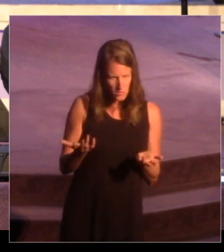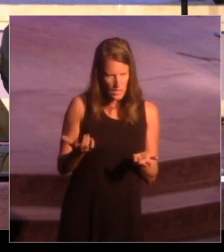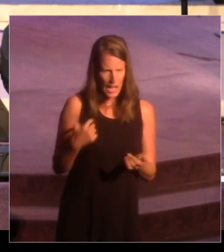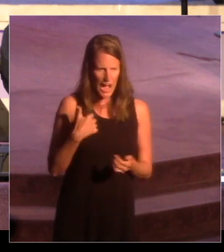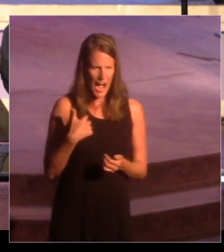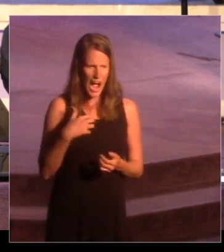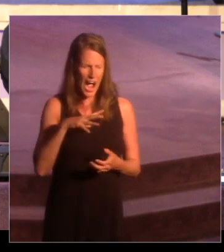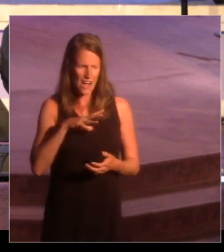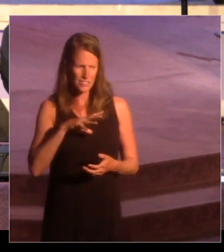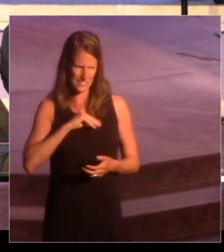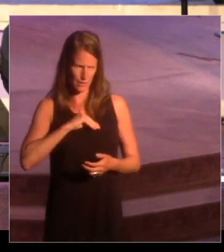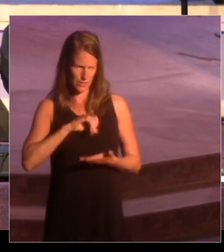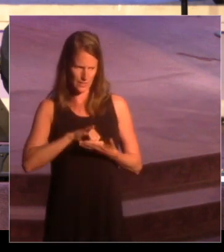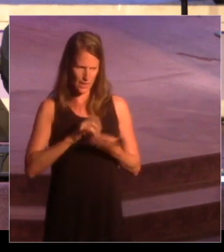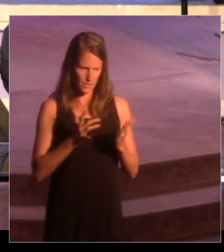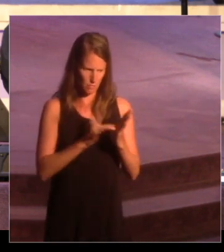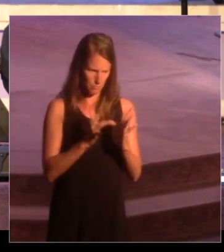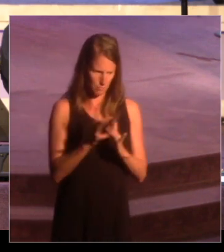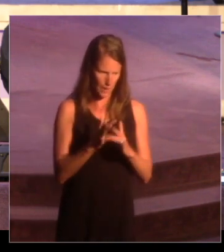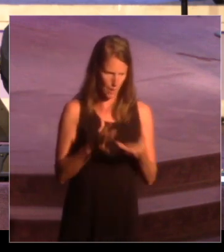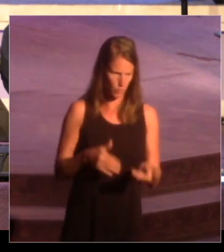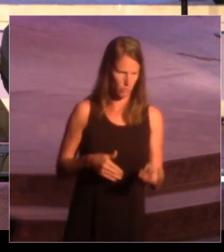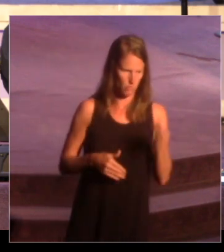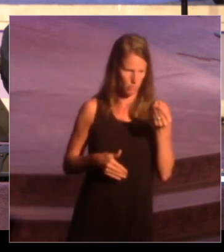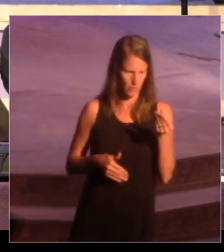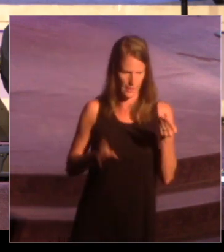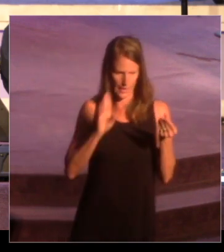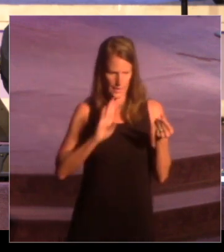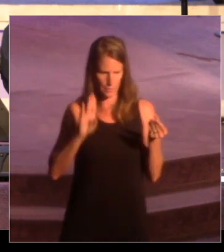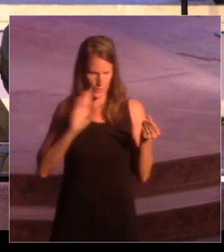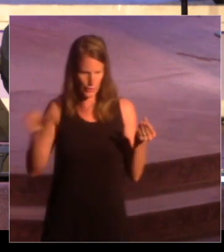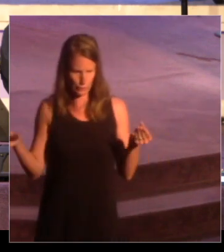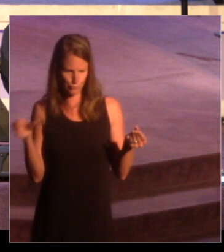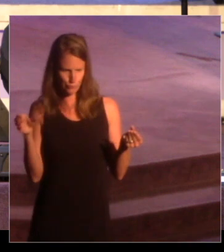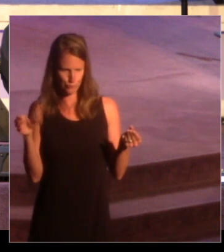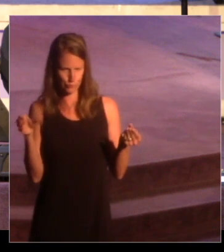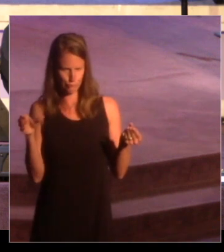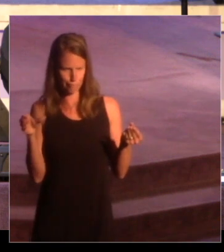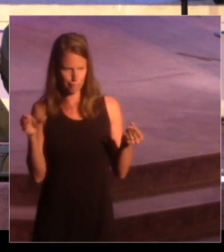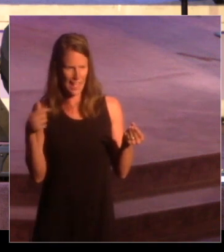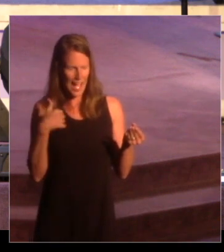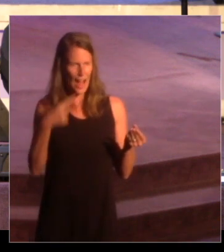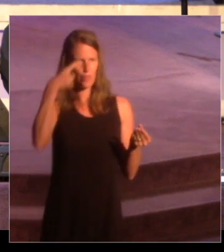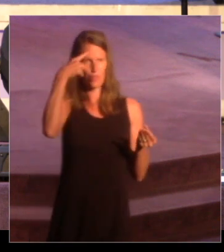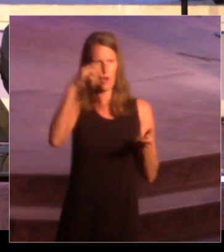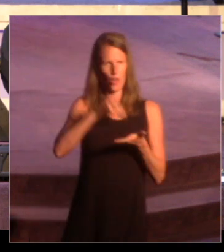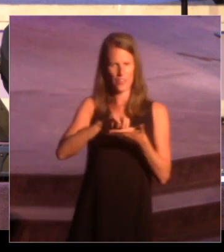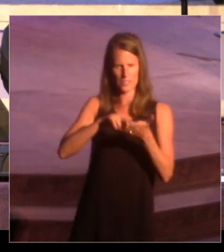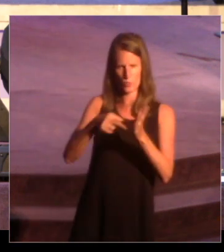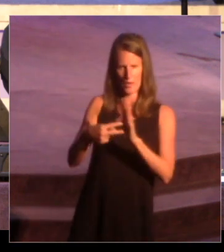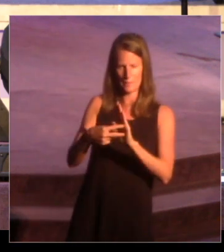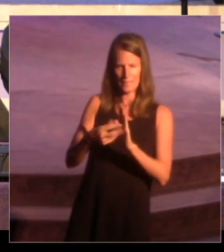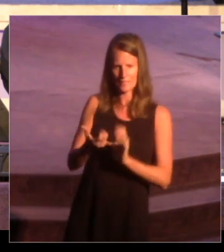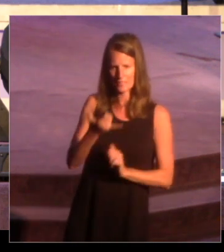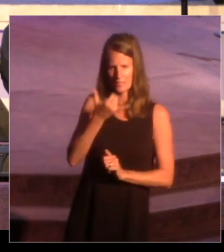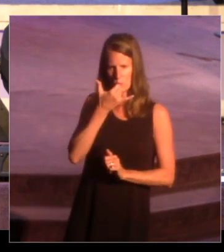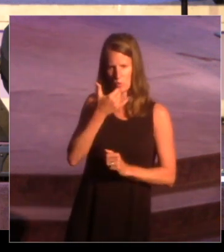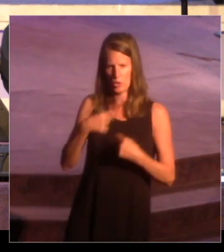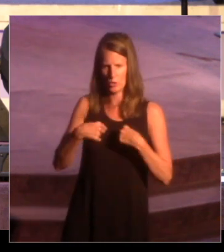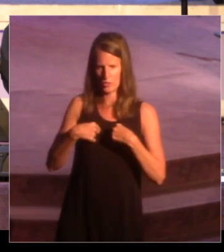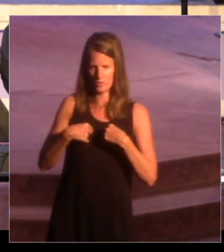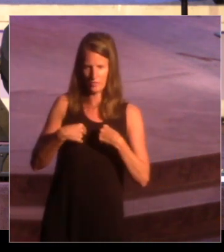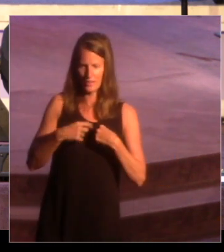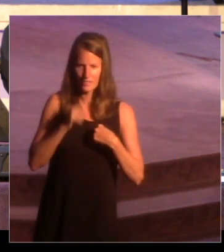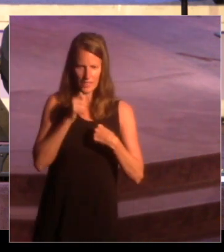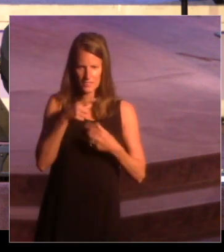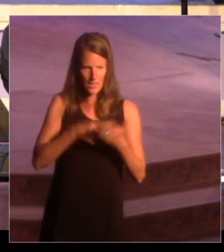You can't have your Bible in one hand and a beer in the other." That's how I always heard it. But that's not what I see from Jesus in